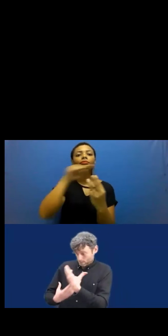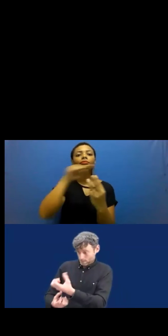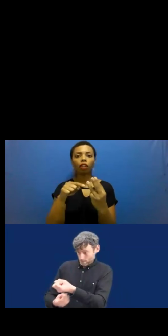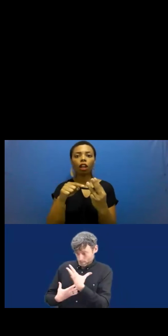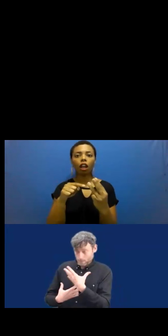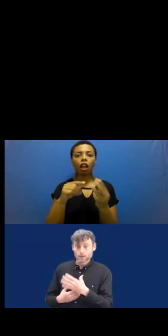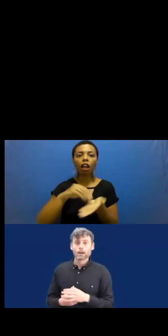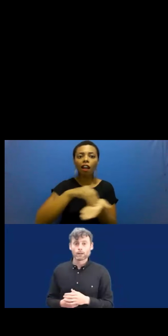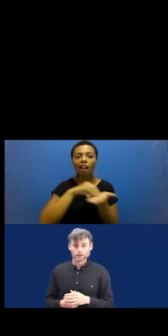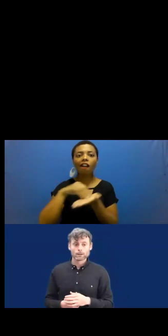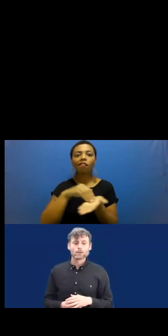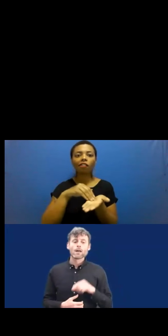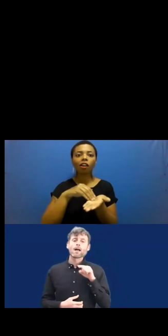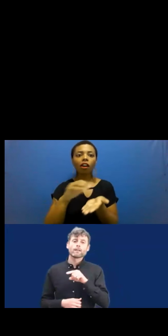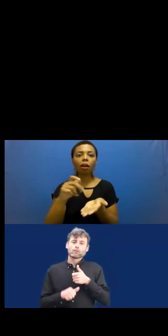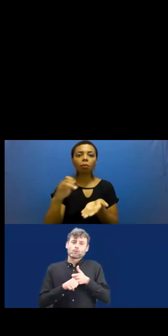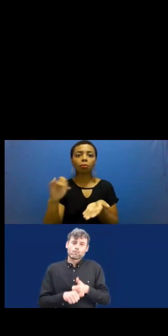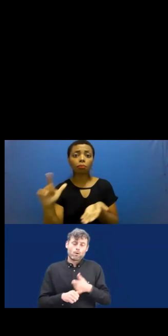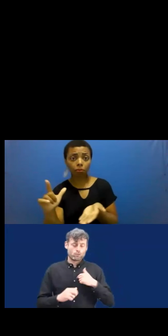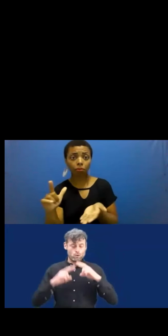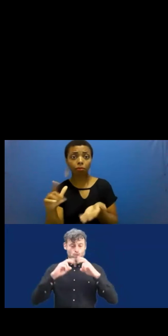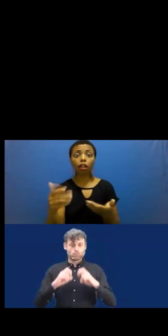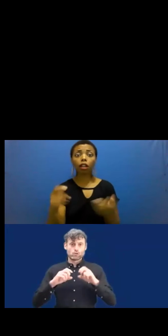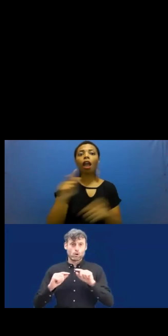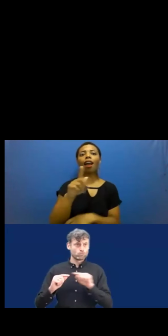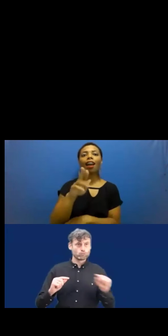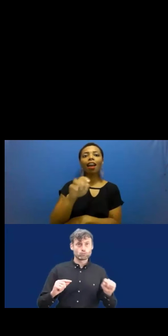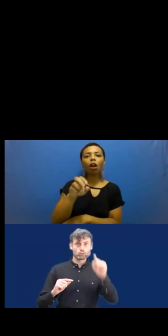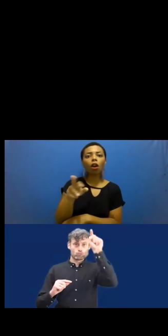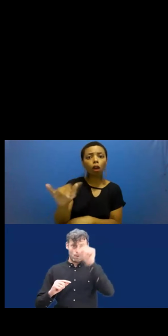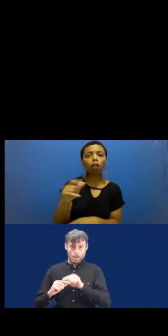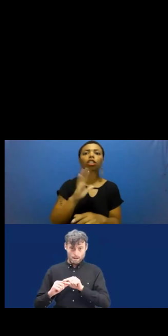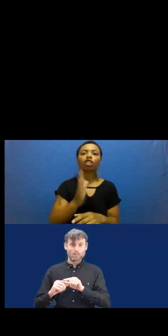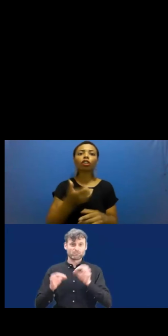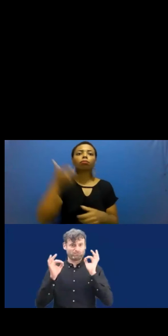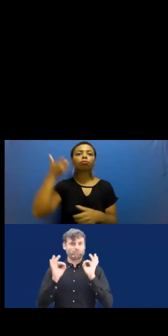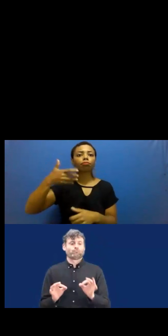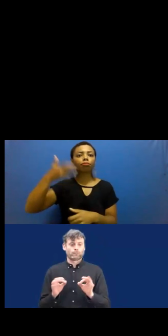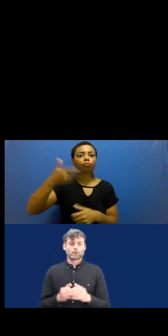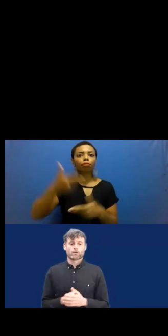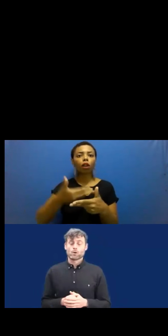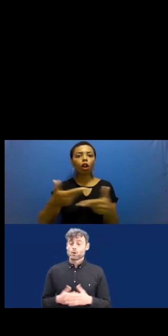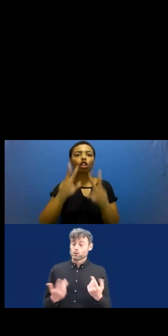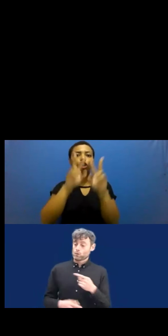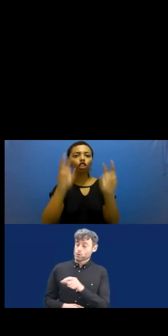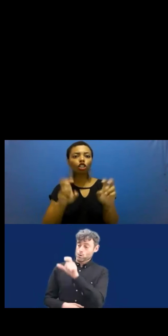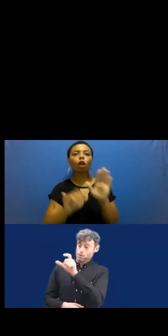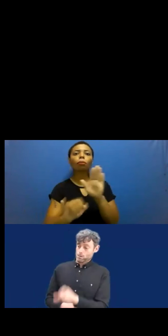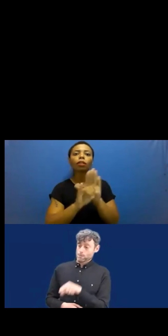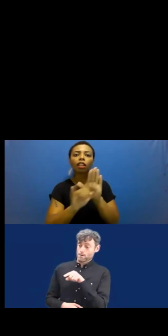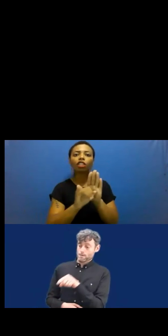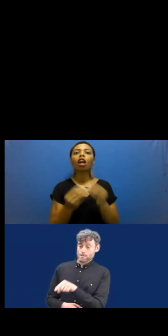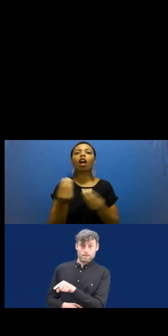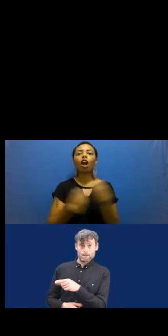Gergen and Gergen define core narrations as those parts of identity in which the subject on one side tries to get